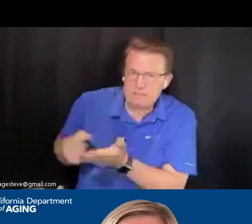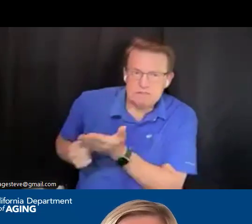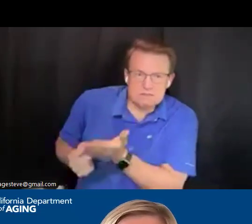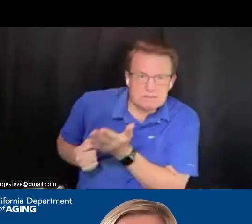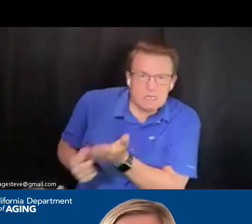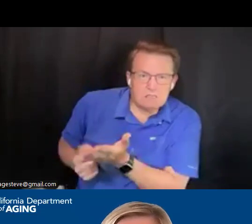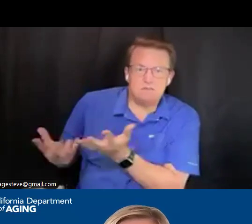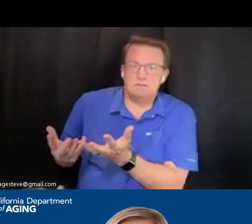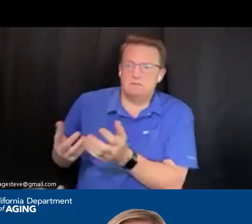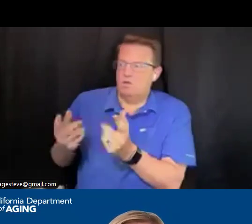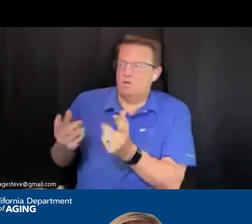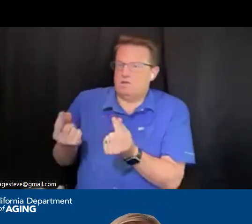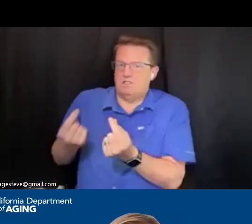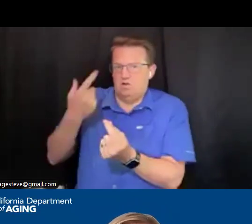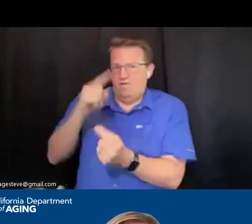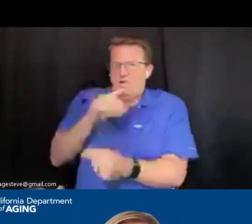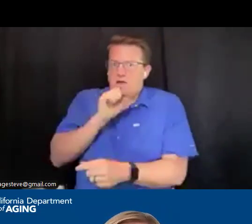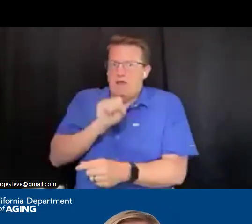network. Next slide.